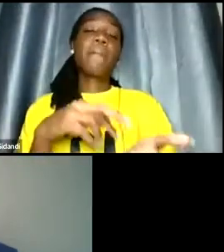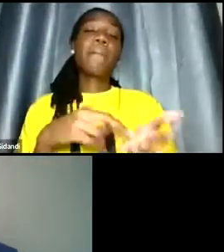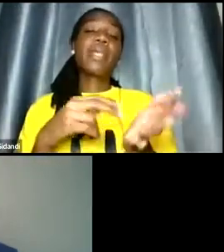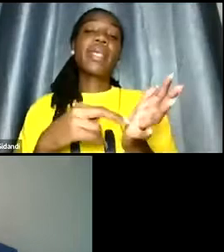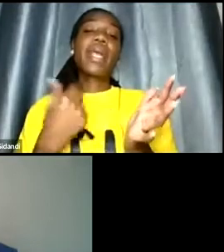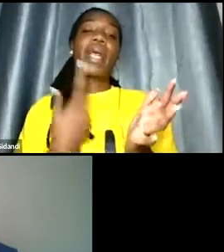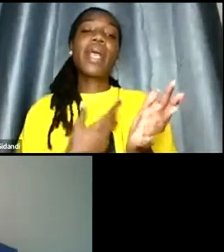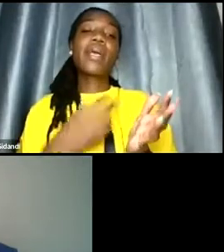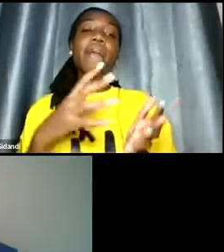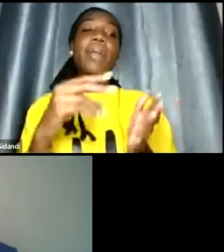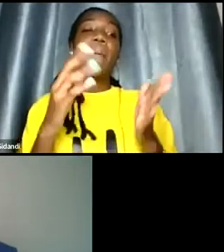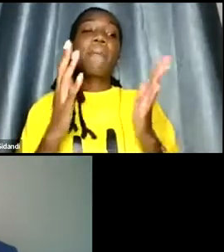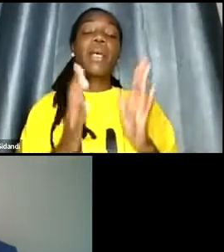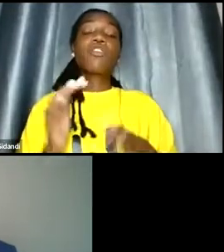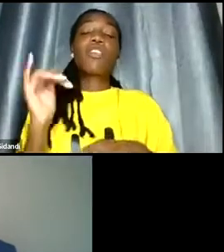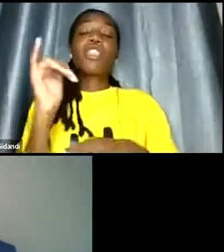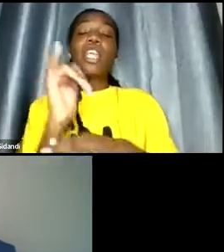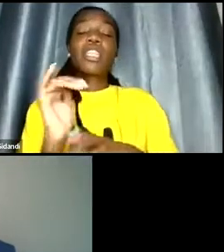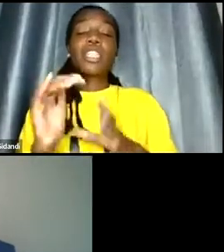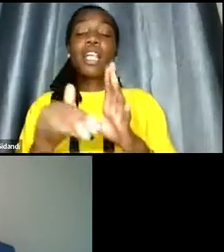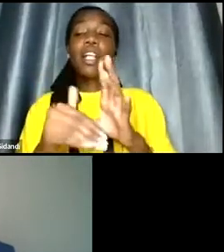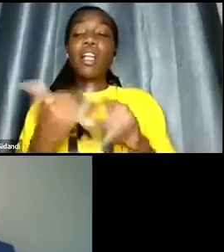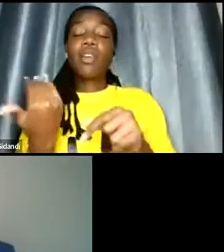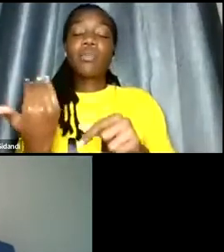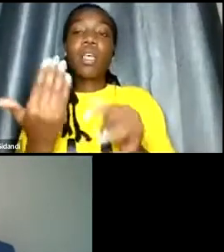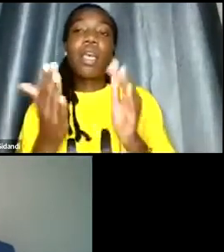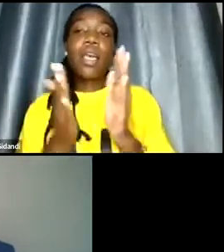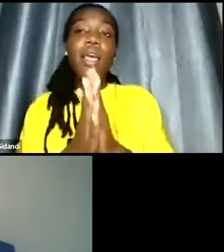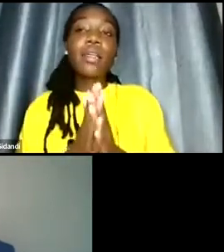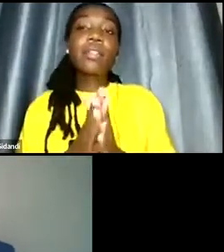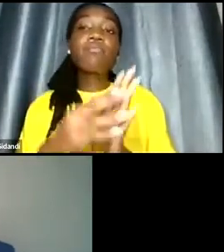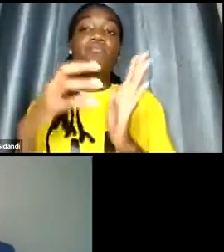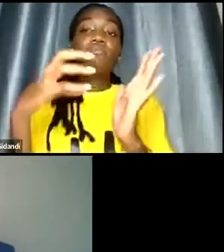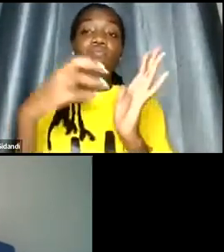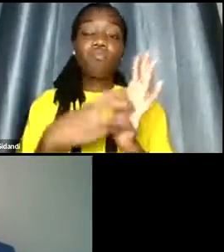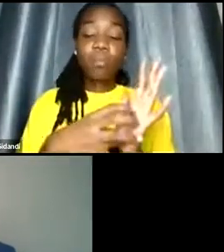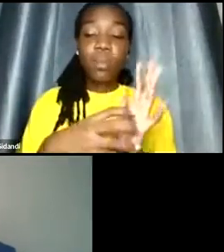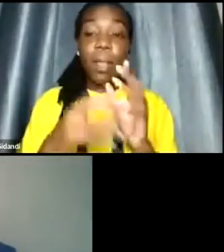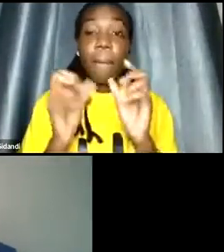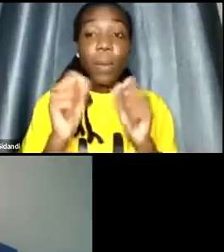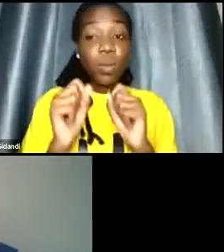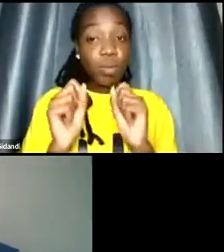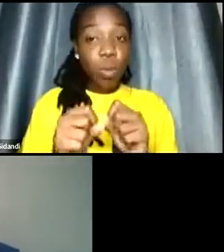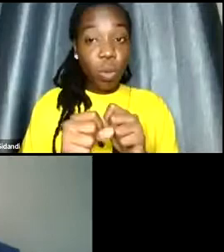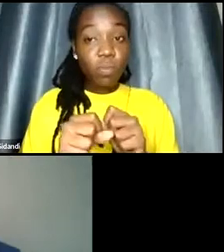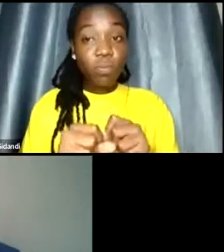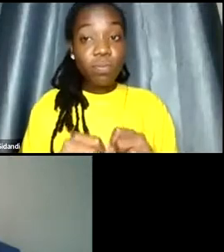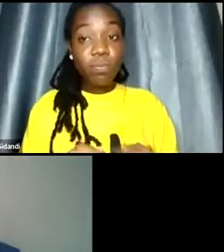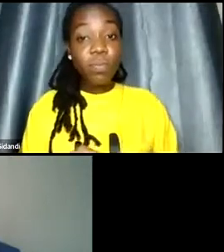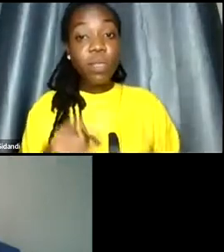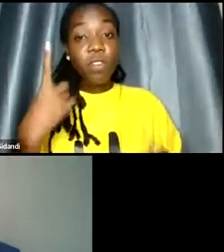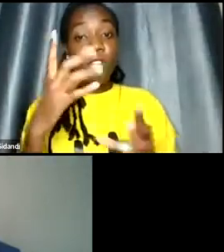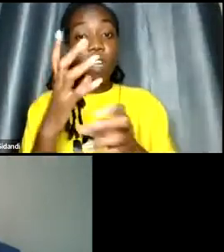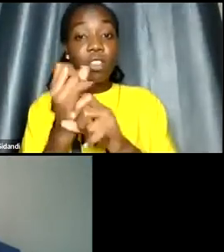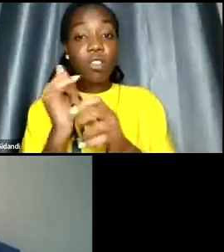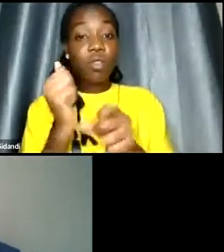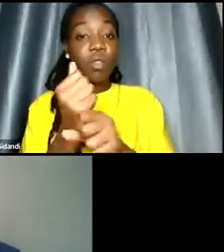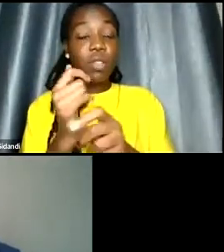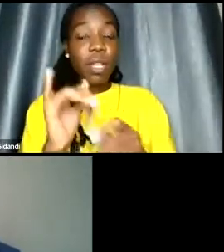that person externally and plug? Is it possible for an organization to do